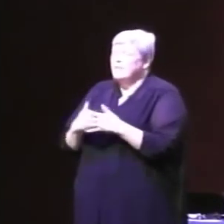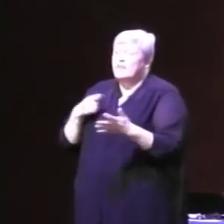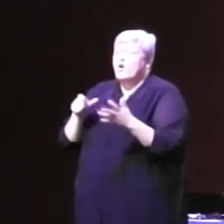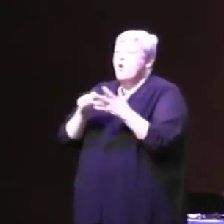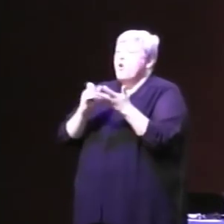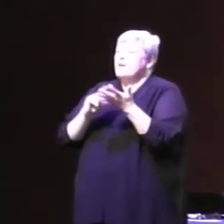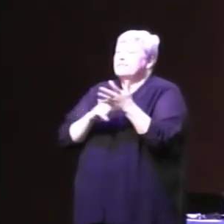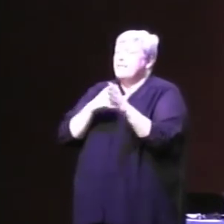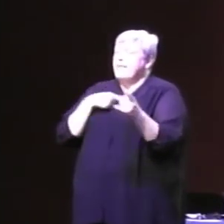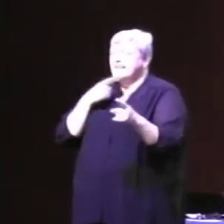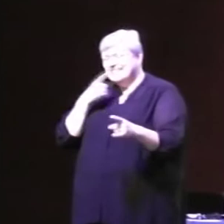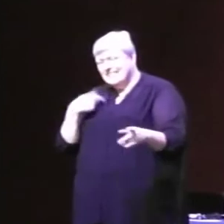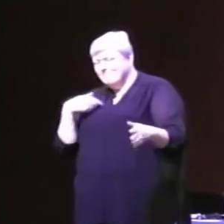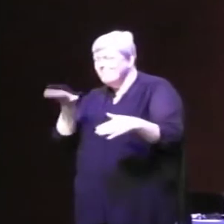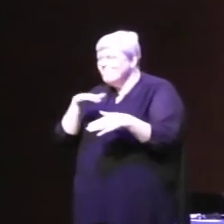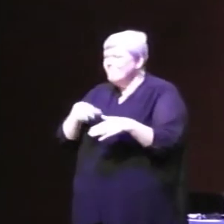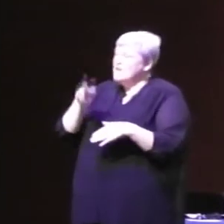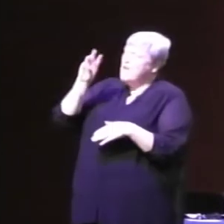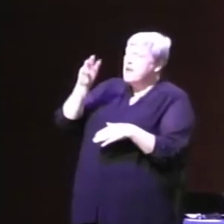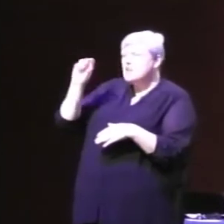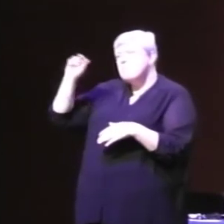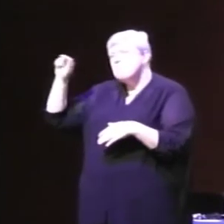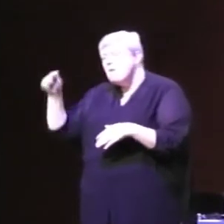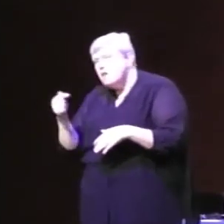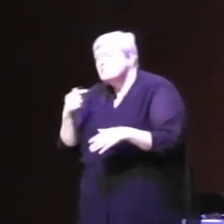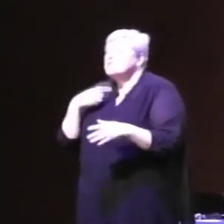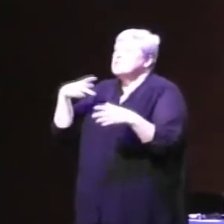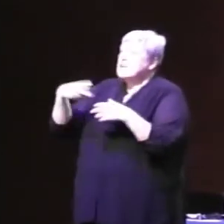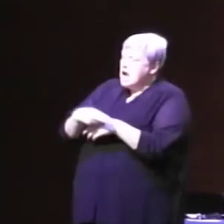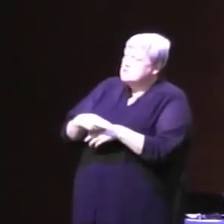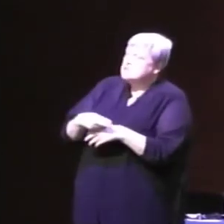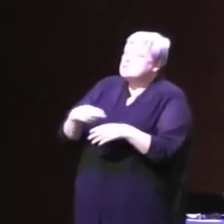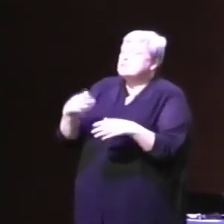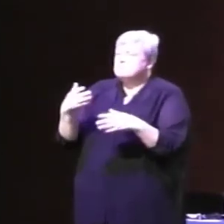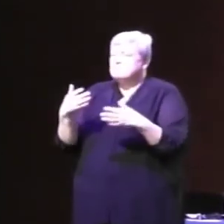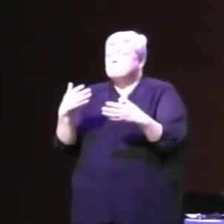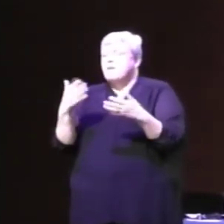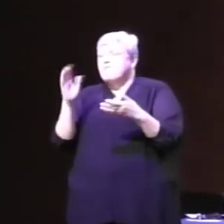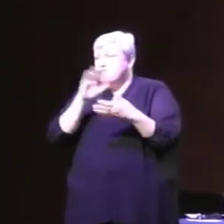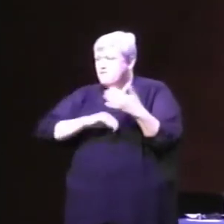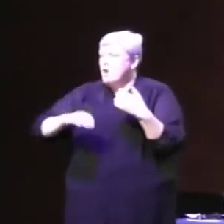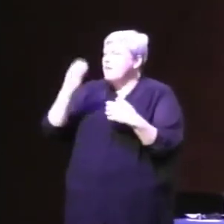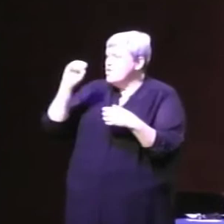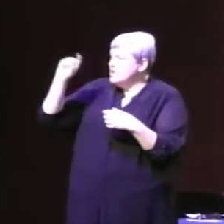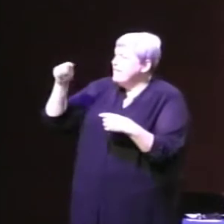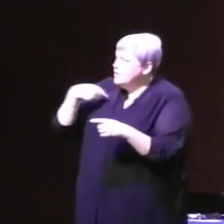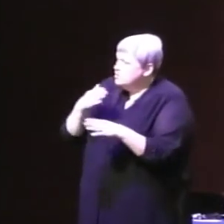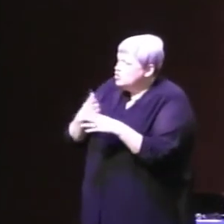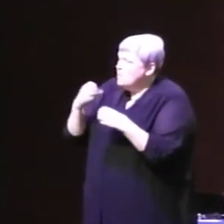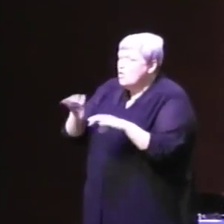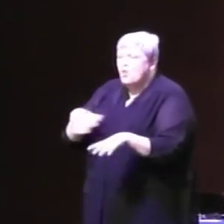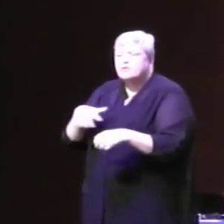a further 15,000 cuts on top of the 40,000 jobs we have already lost in local government since